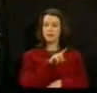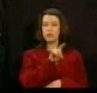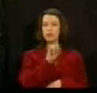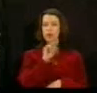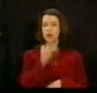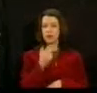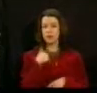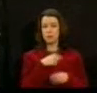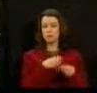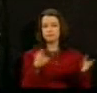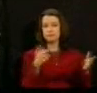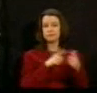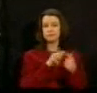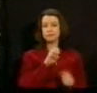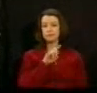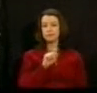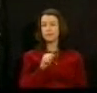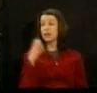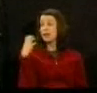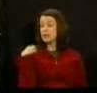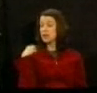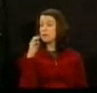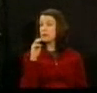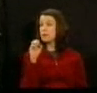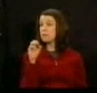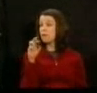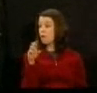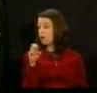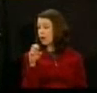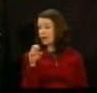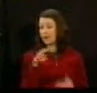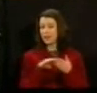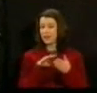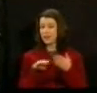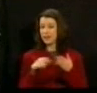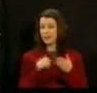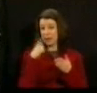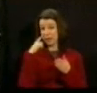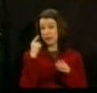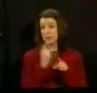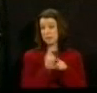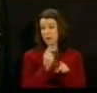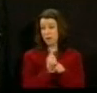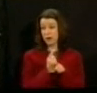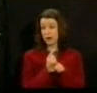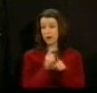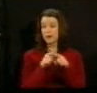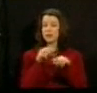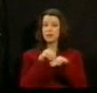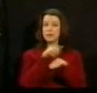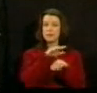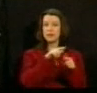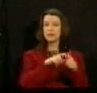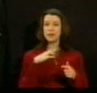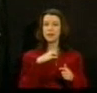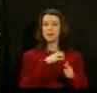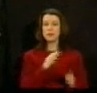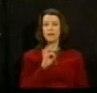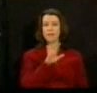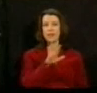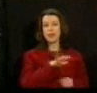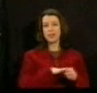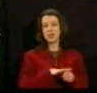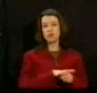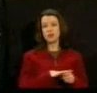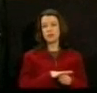that way they can. Chairman Moore, do pardon me just a minute, but wouldn't it be just appropriate to submit it to the commissioners of their district? That'd